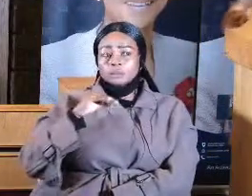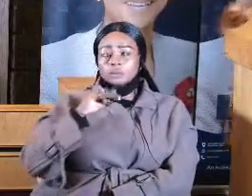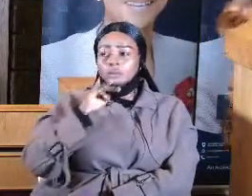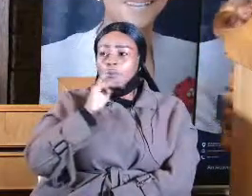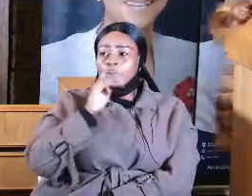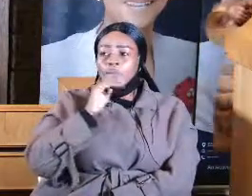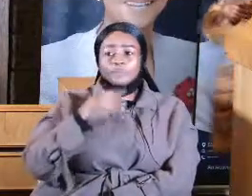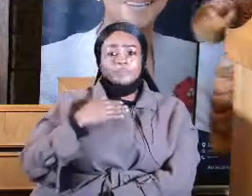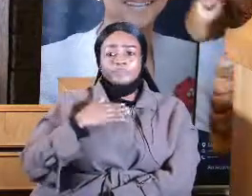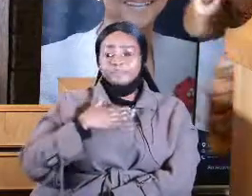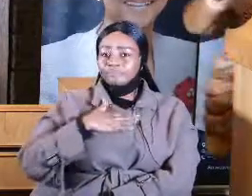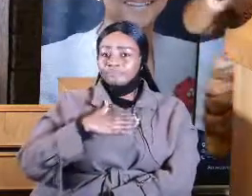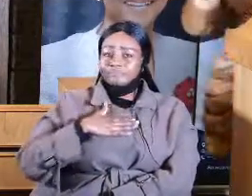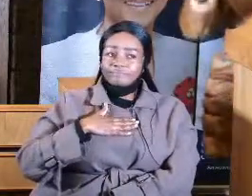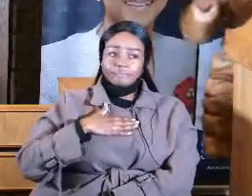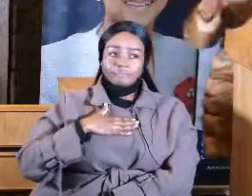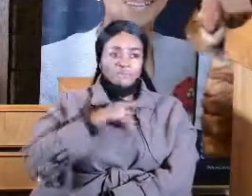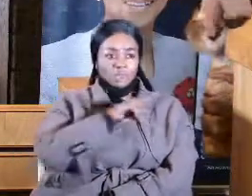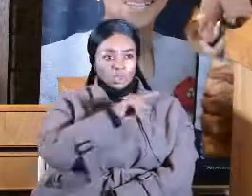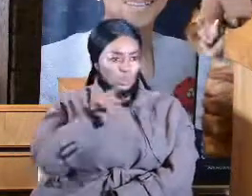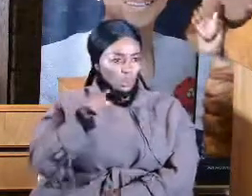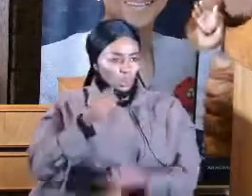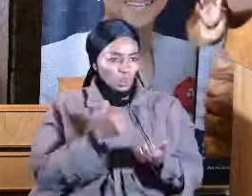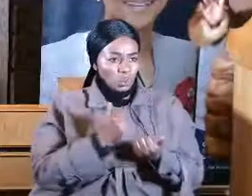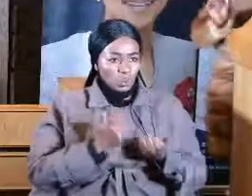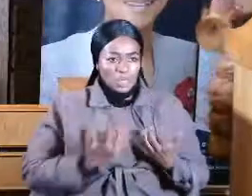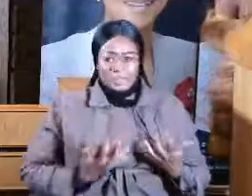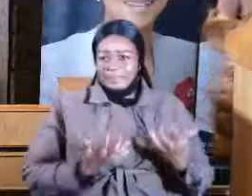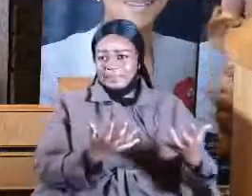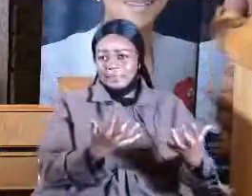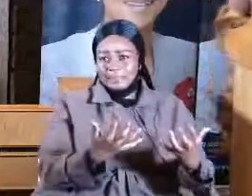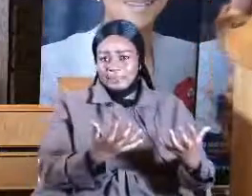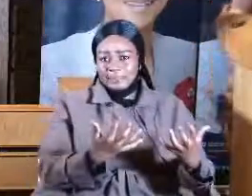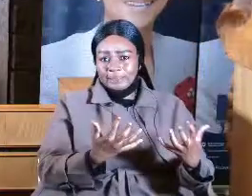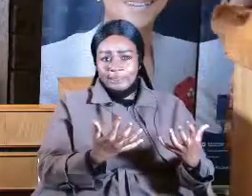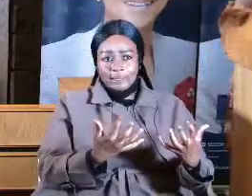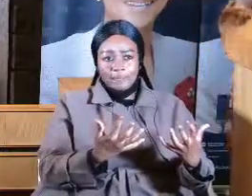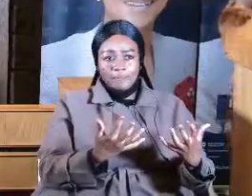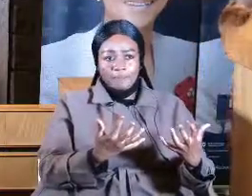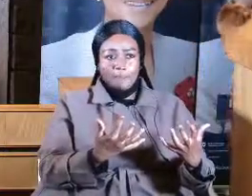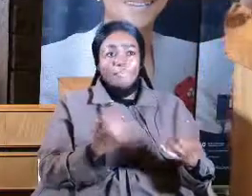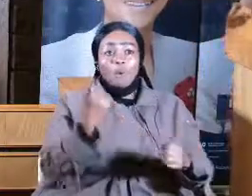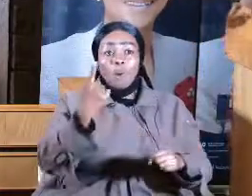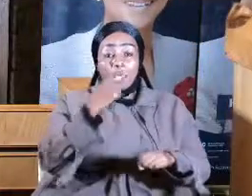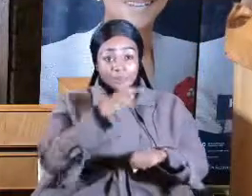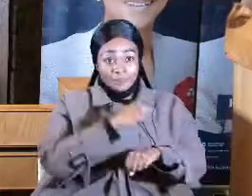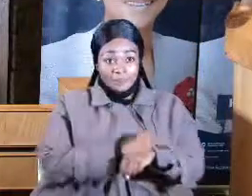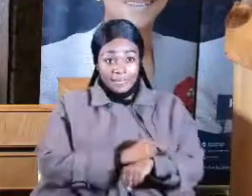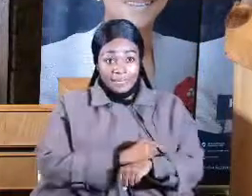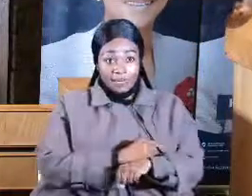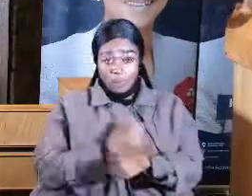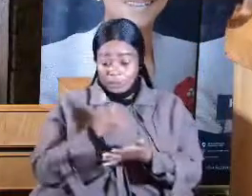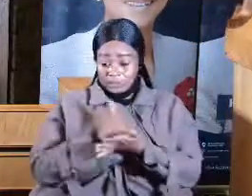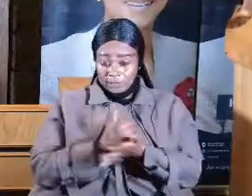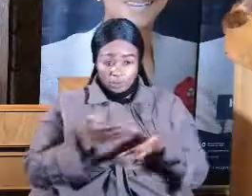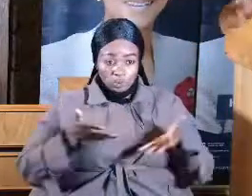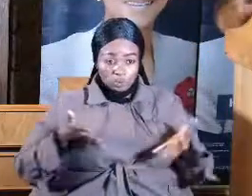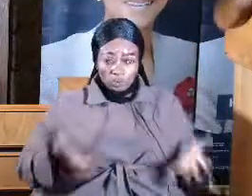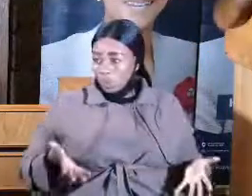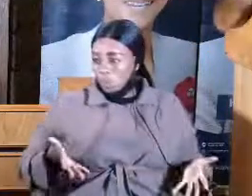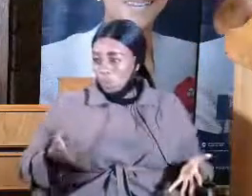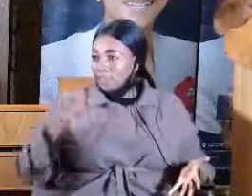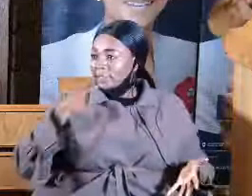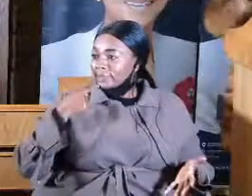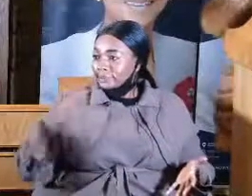don't despise you sitting here and trying to push the issues. One day we'll be sitting here and say, these